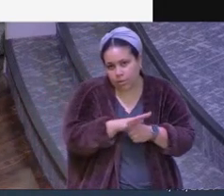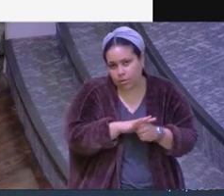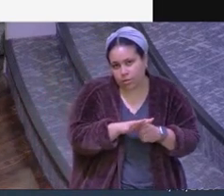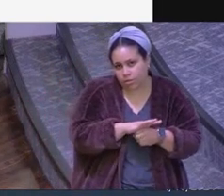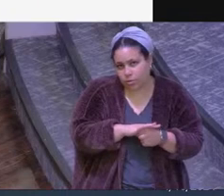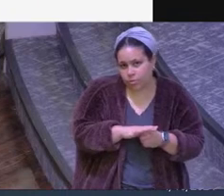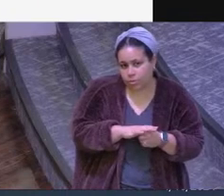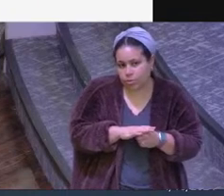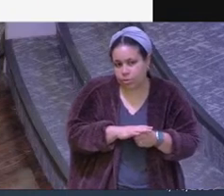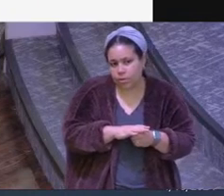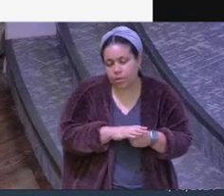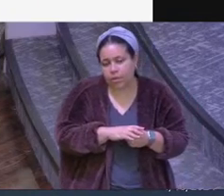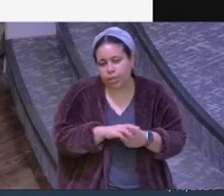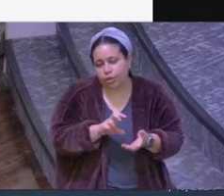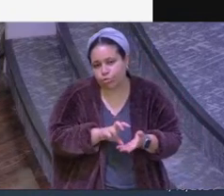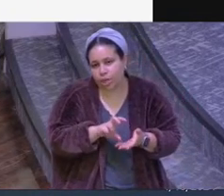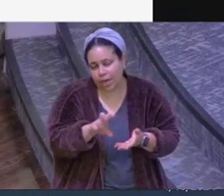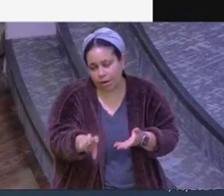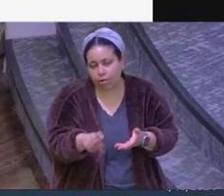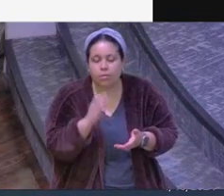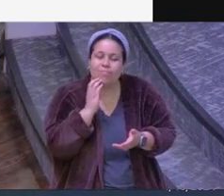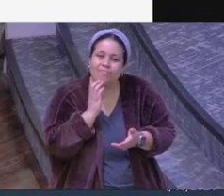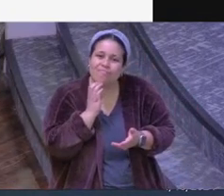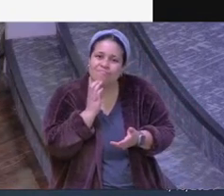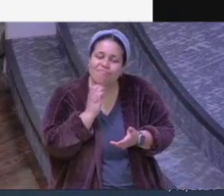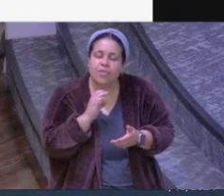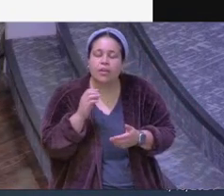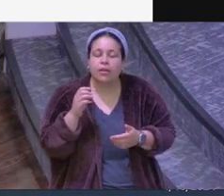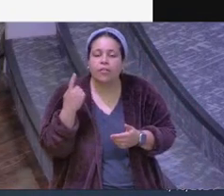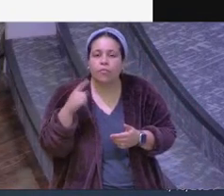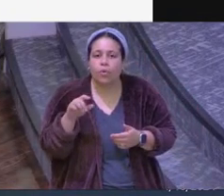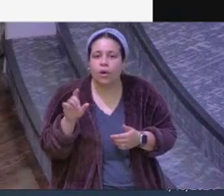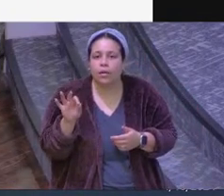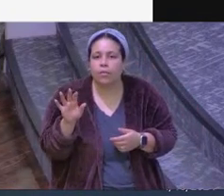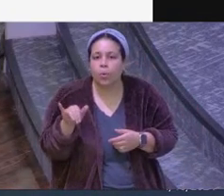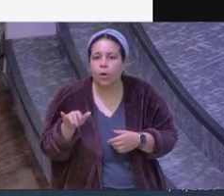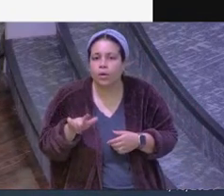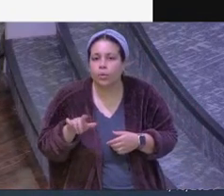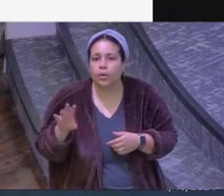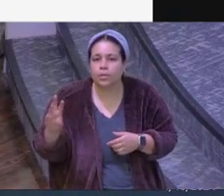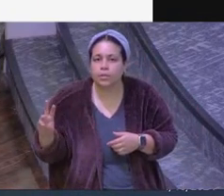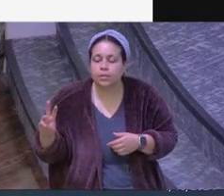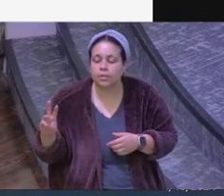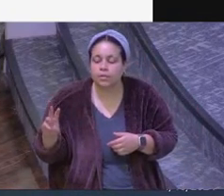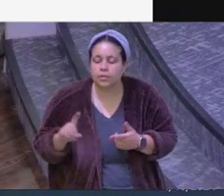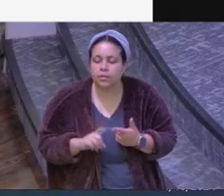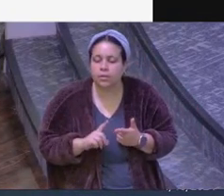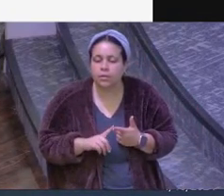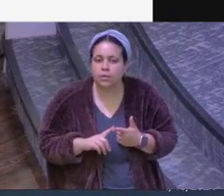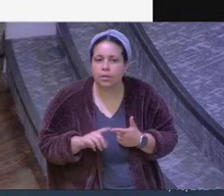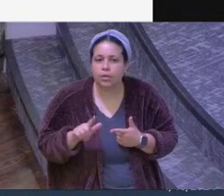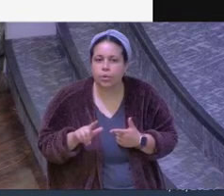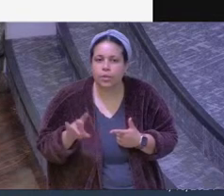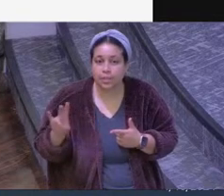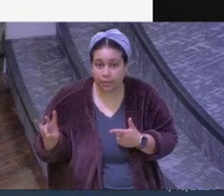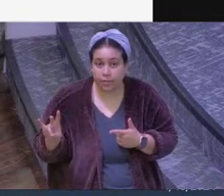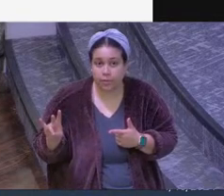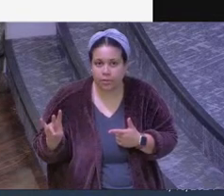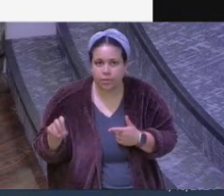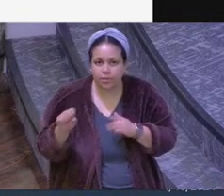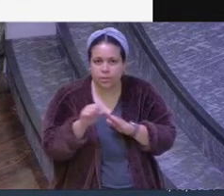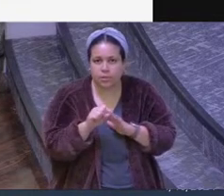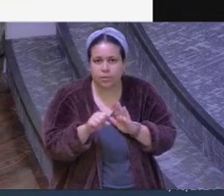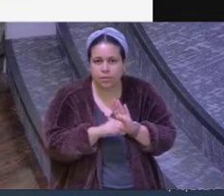going to kind of be something to think about as we move forward in FY 26 and then 27 as well. The state health